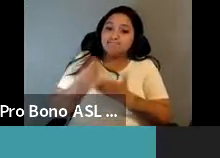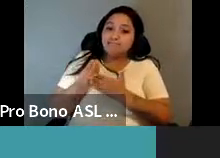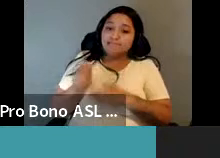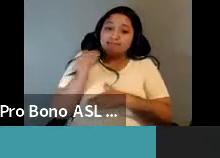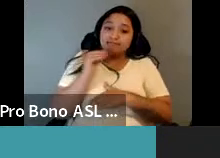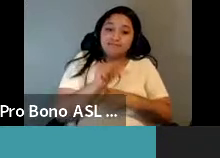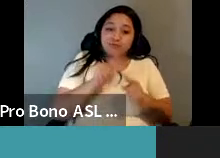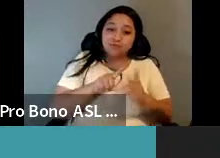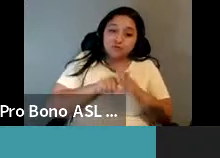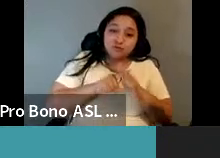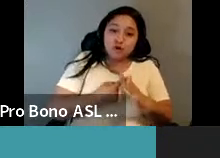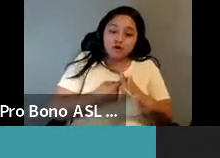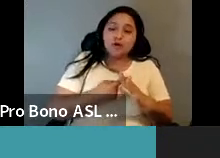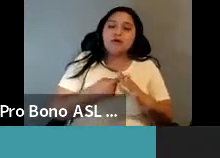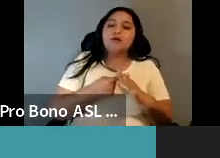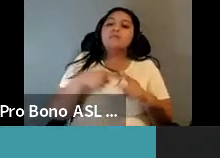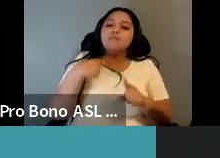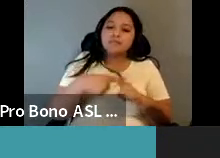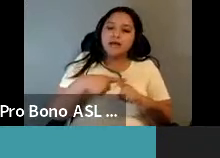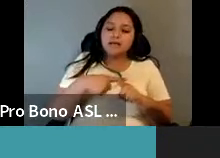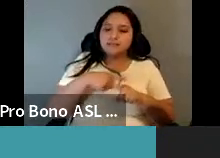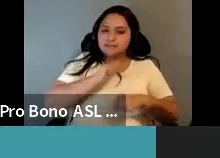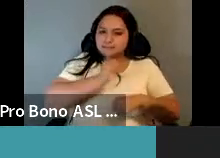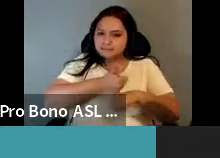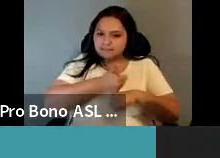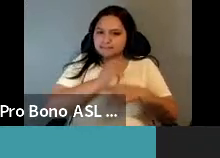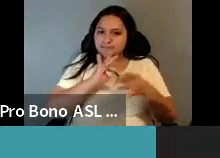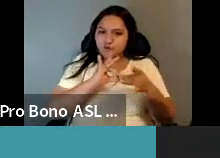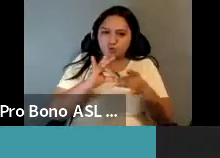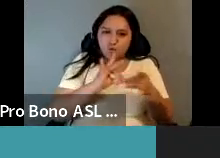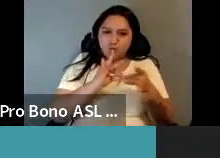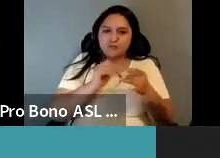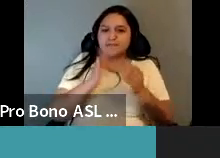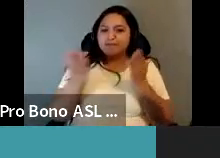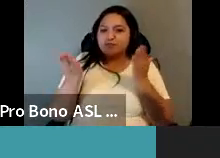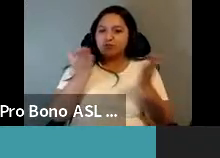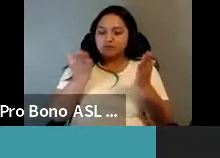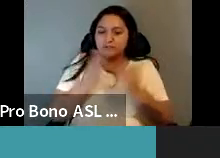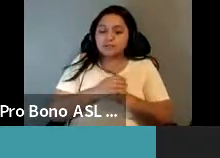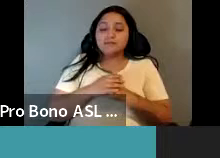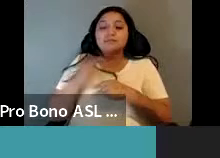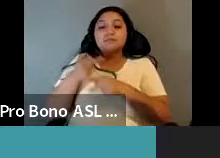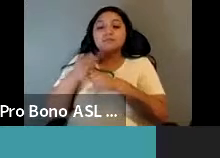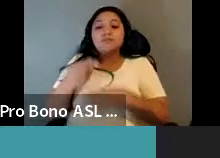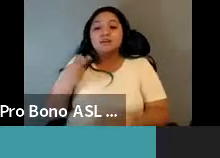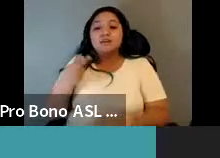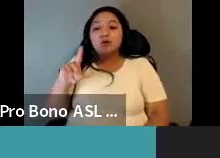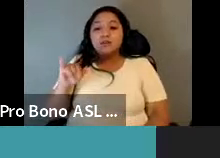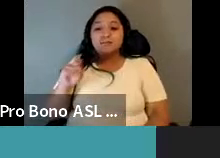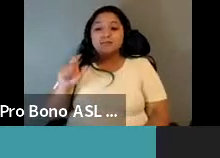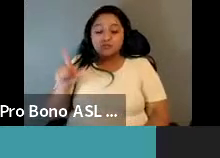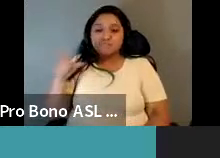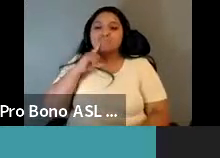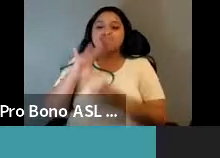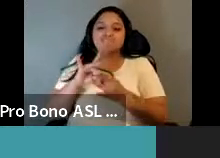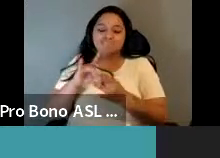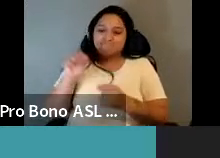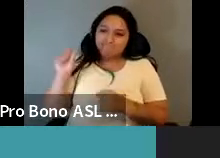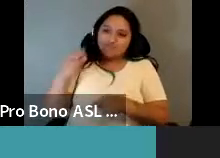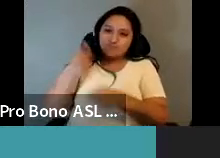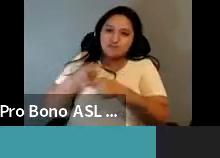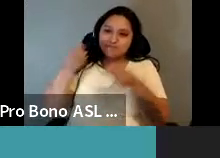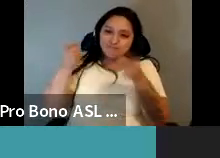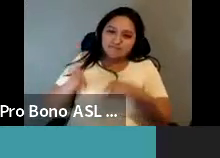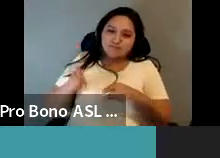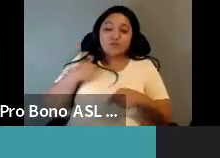the implementation of services. And as a supervisor mentioned, would invite you all to continue to be engaged with us as we continue on the budget